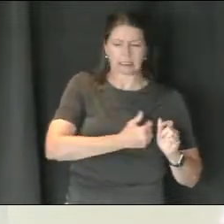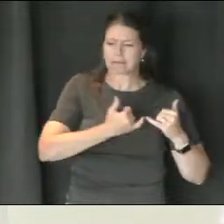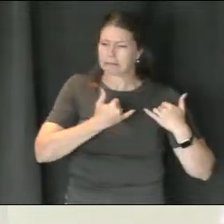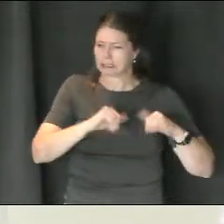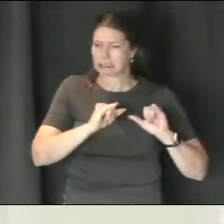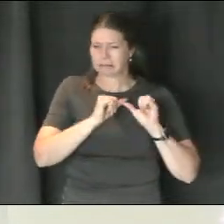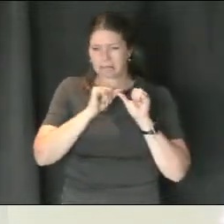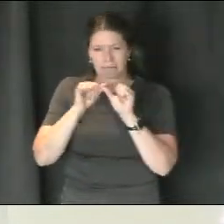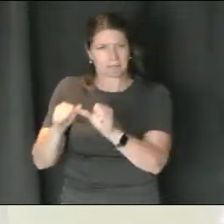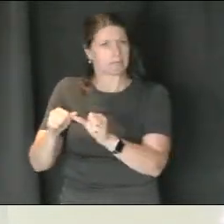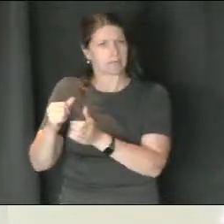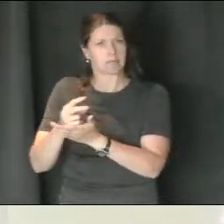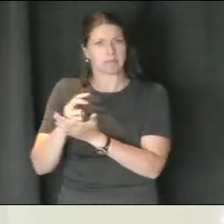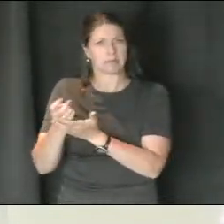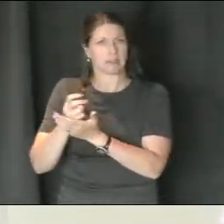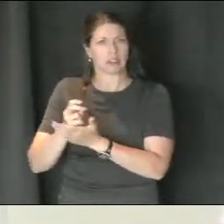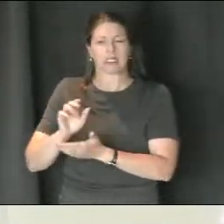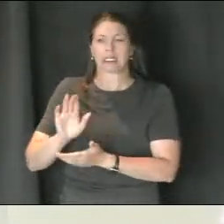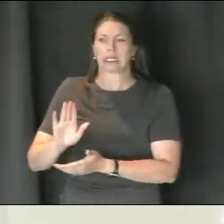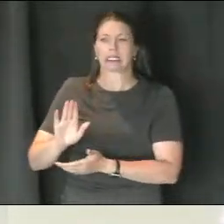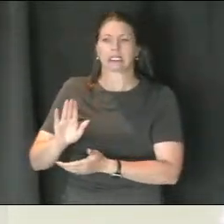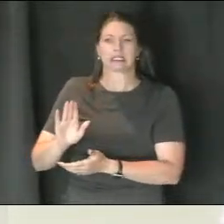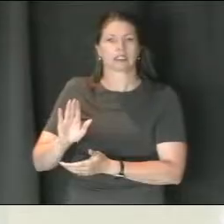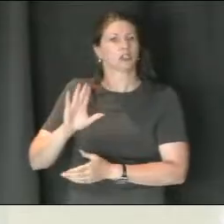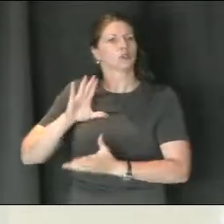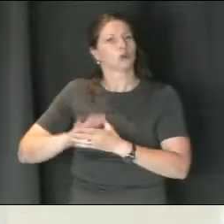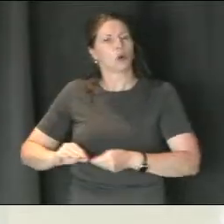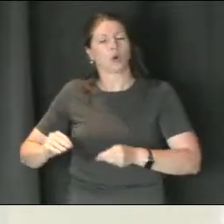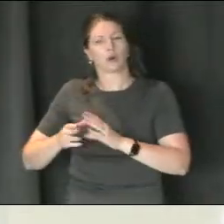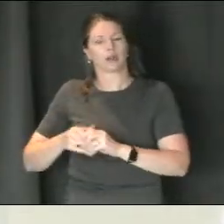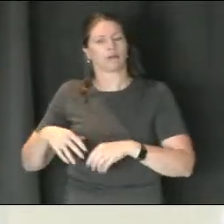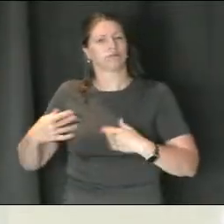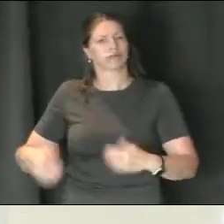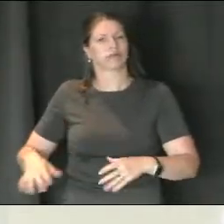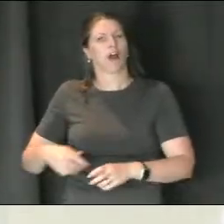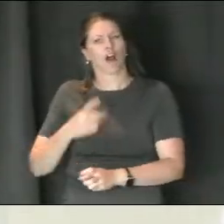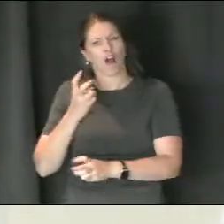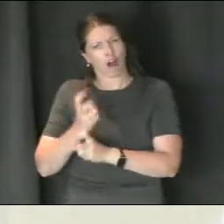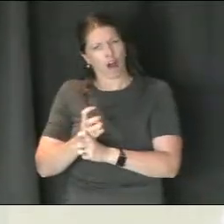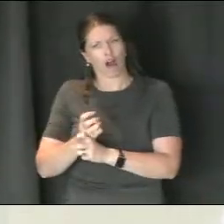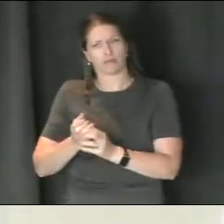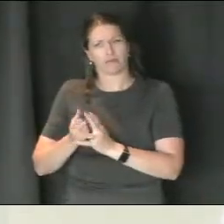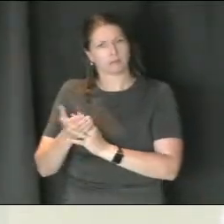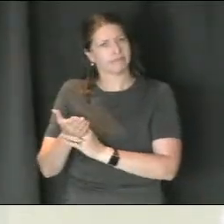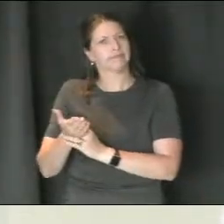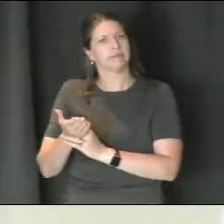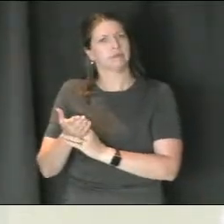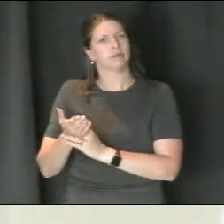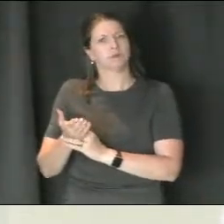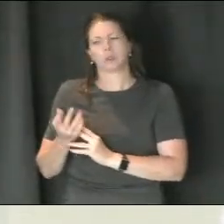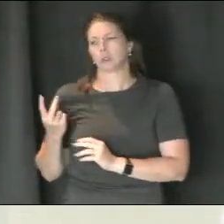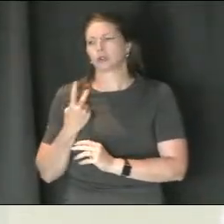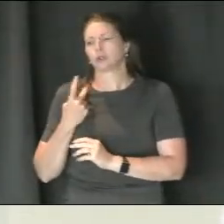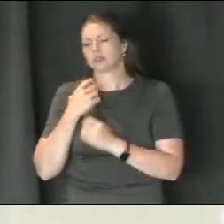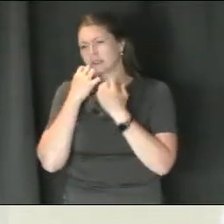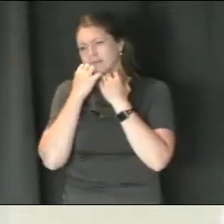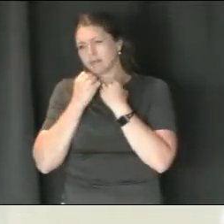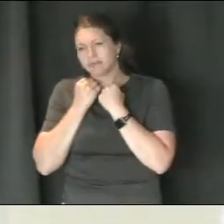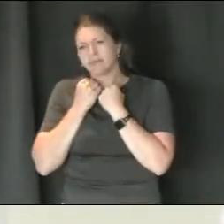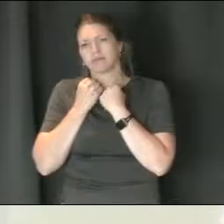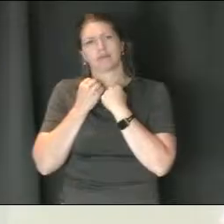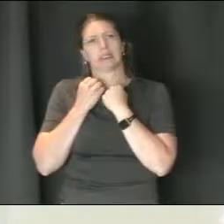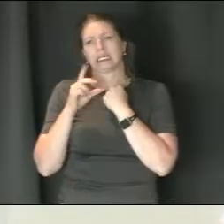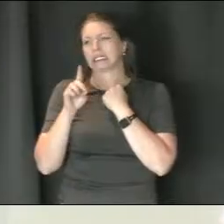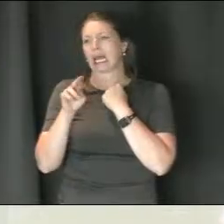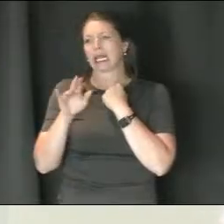His story is long and heart-wrenching. We love Danny dearly, as we do